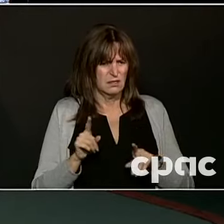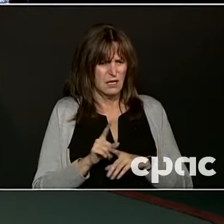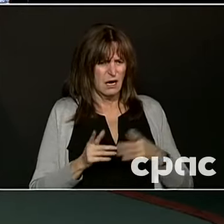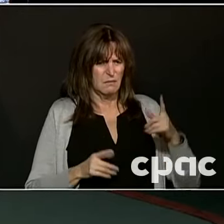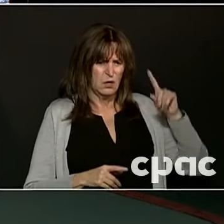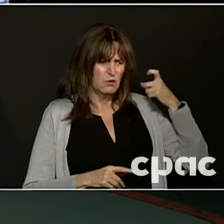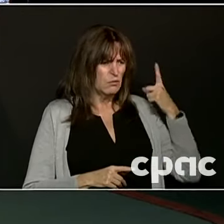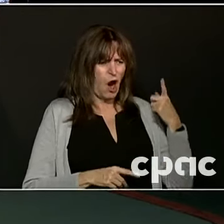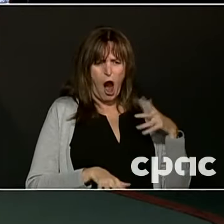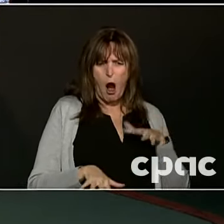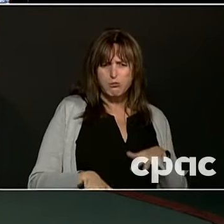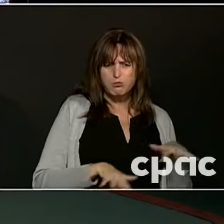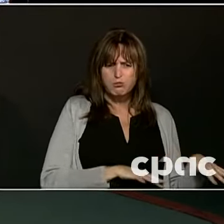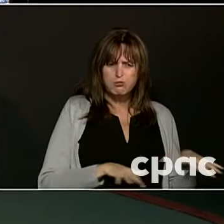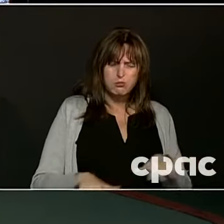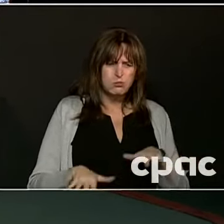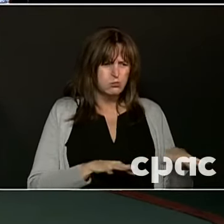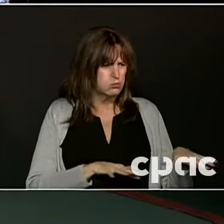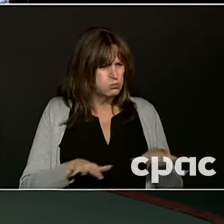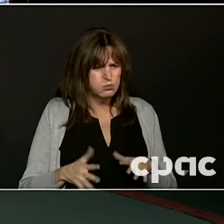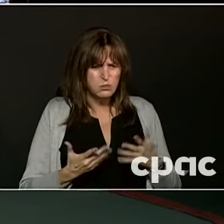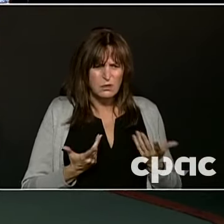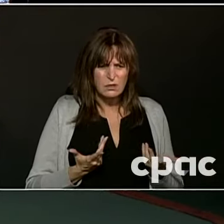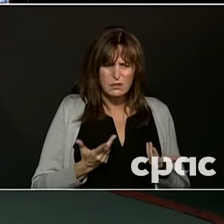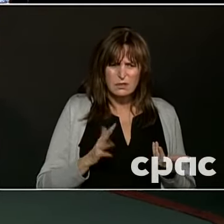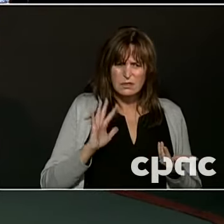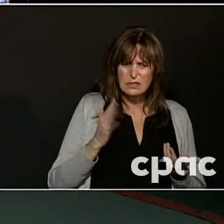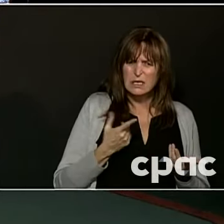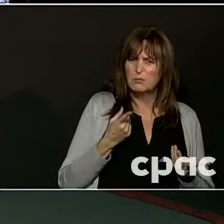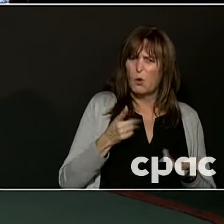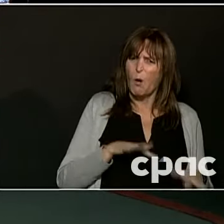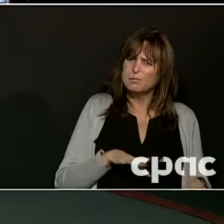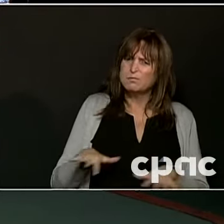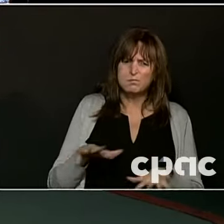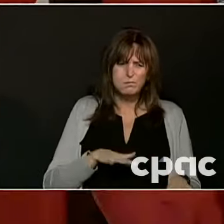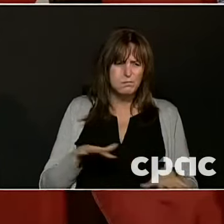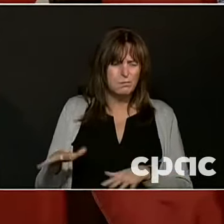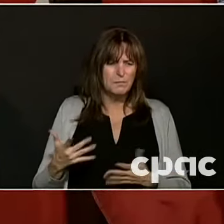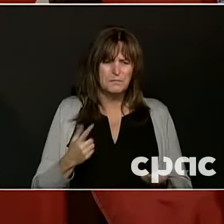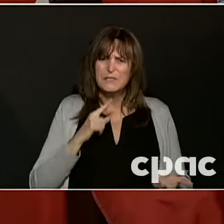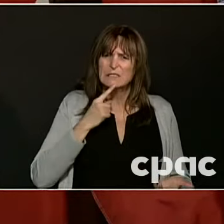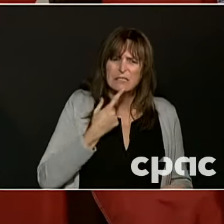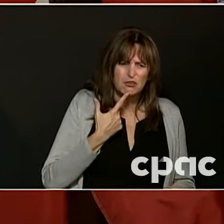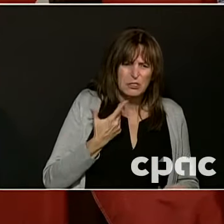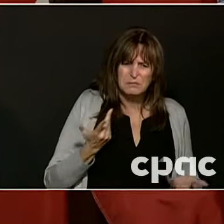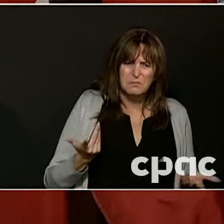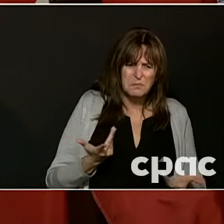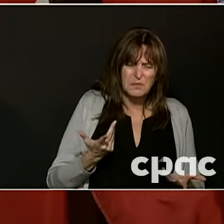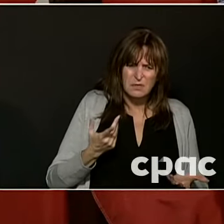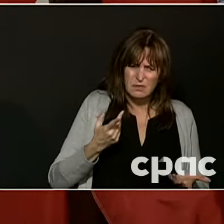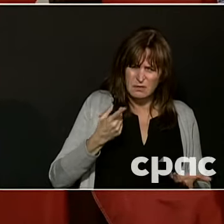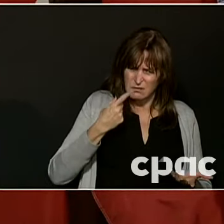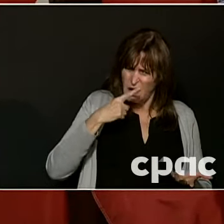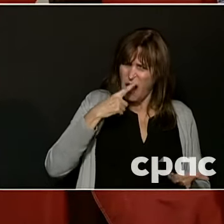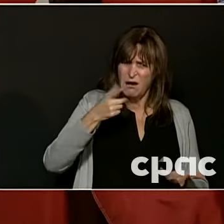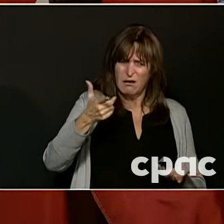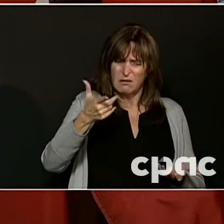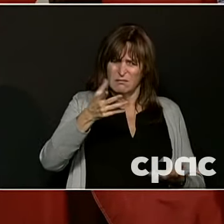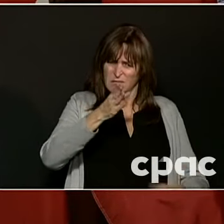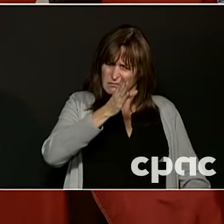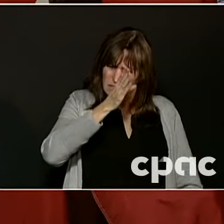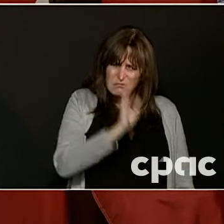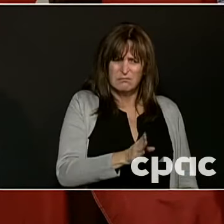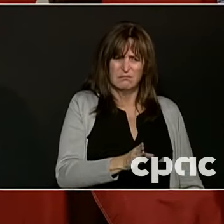laying out exactly what we're seeing here. So I'm just wondering, can you just lay out in the straightest answer possible